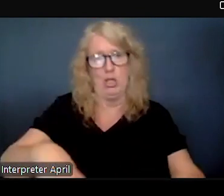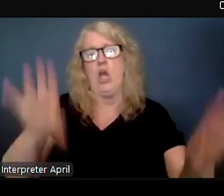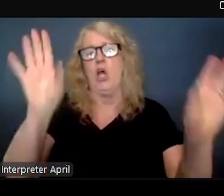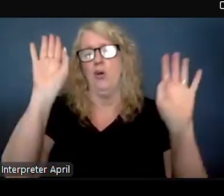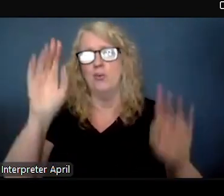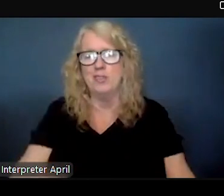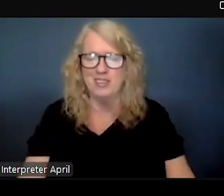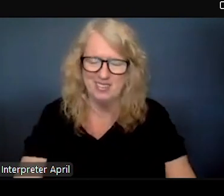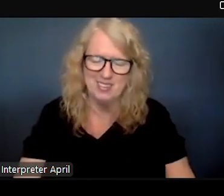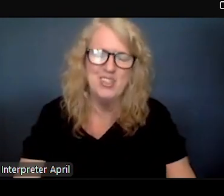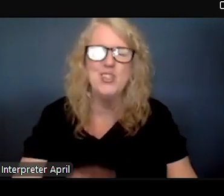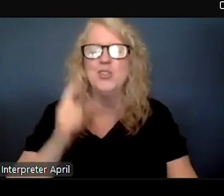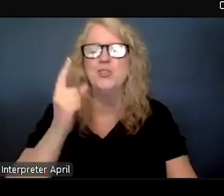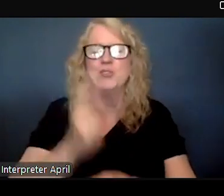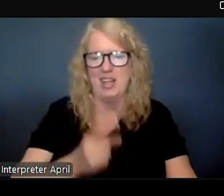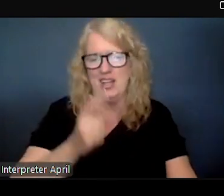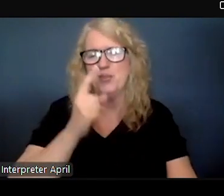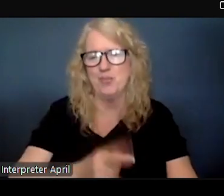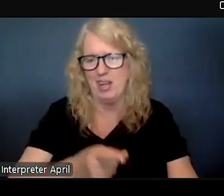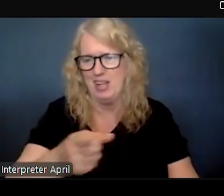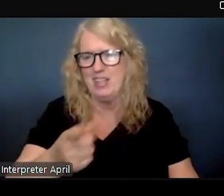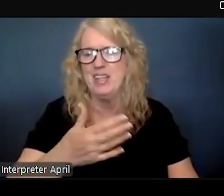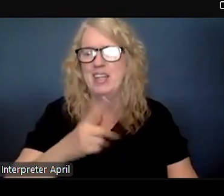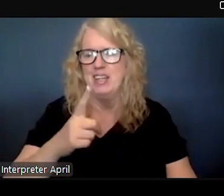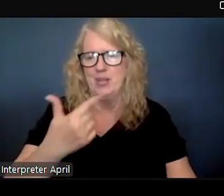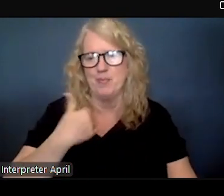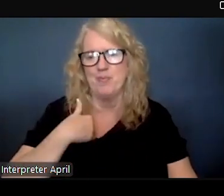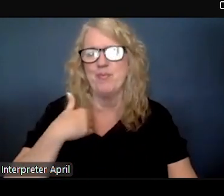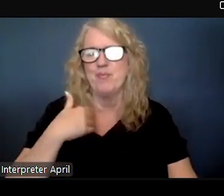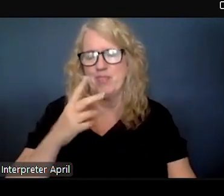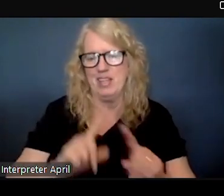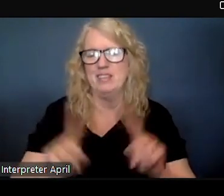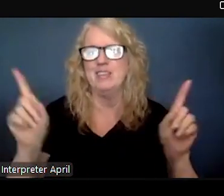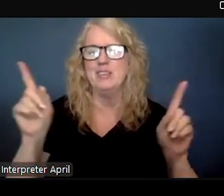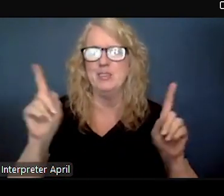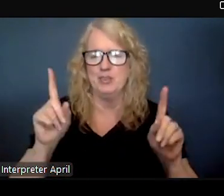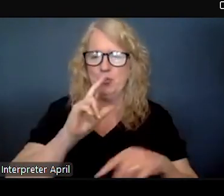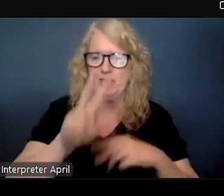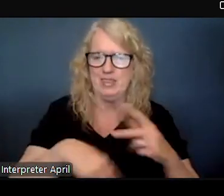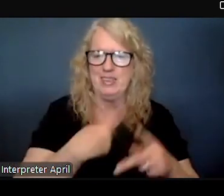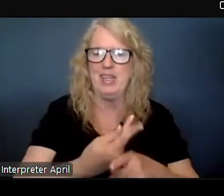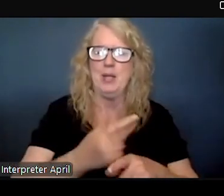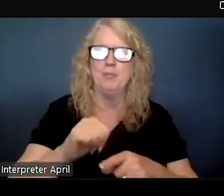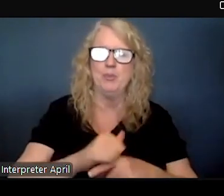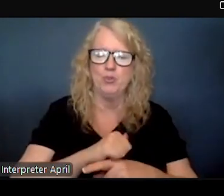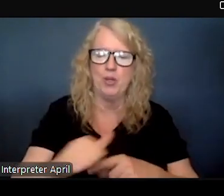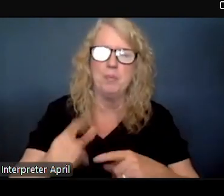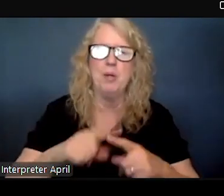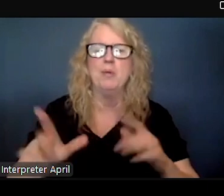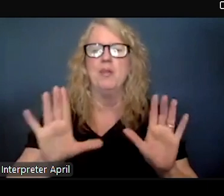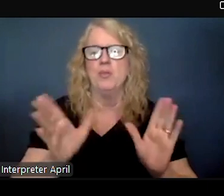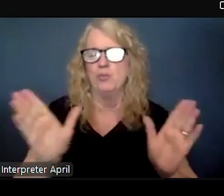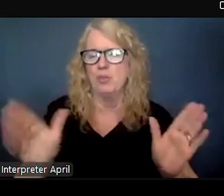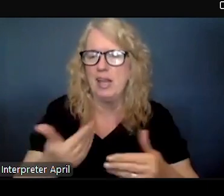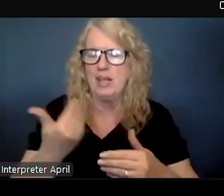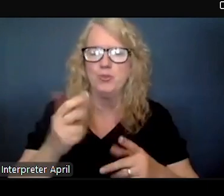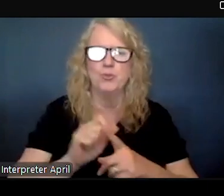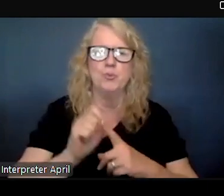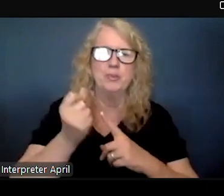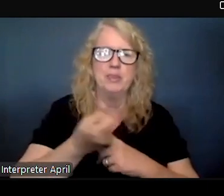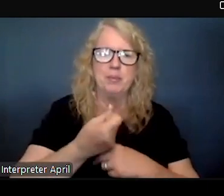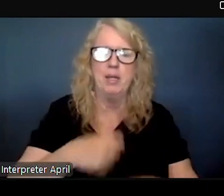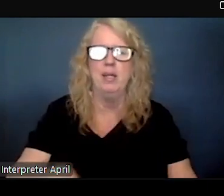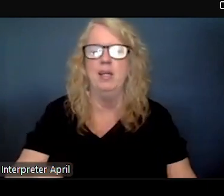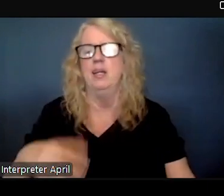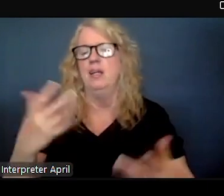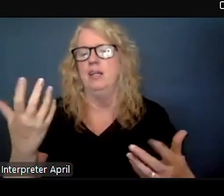go. Right, Yeah, right. And training comes in uh different types of training, right? There's classroom settings, there's